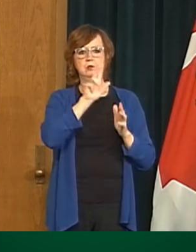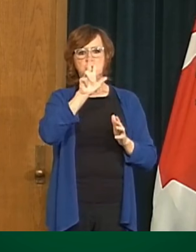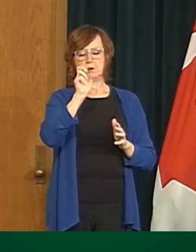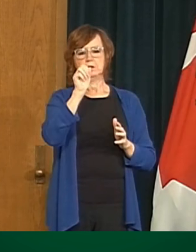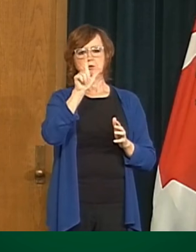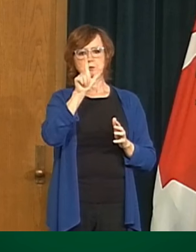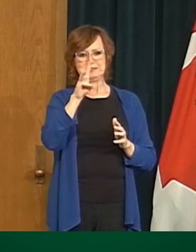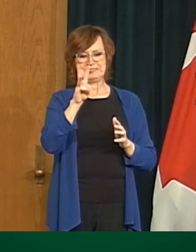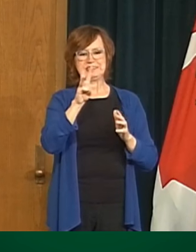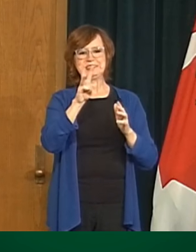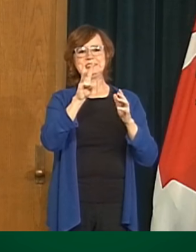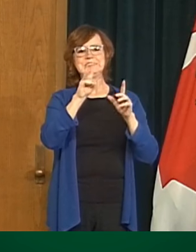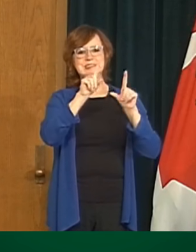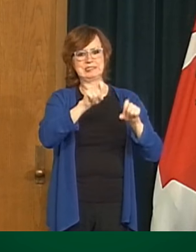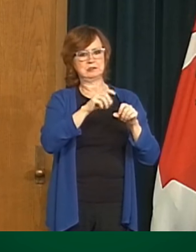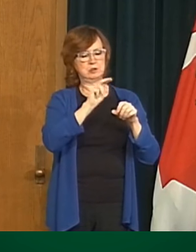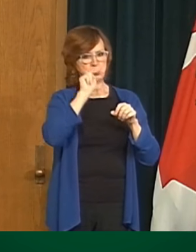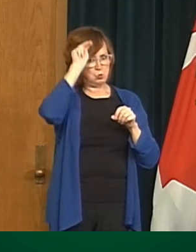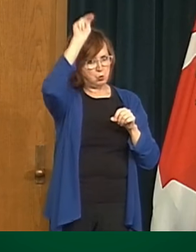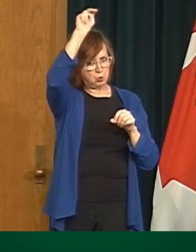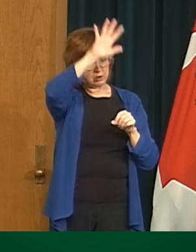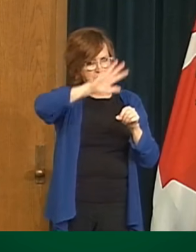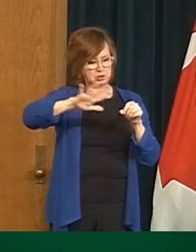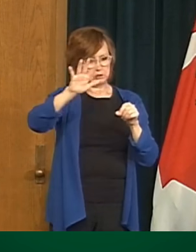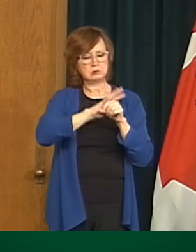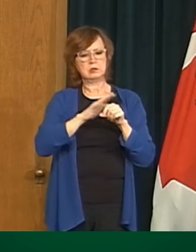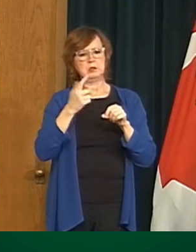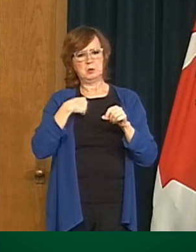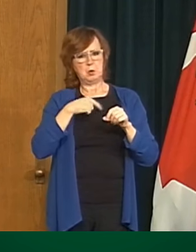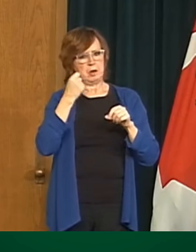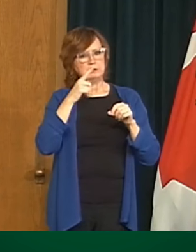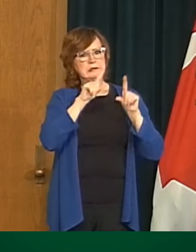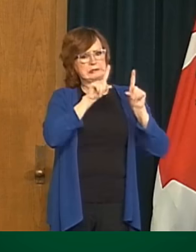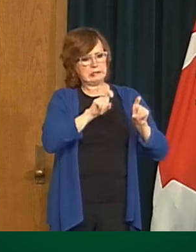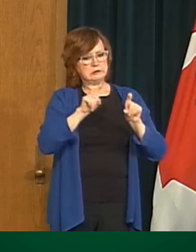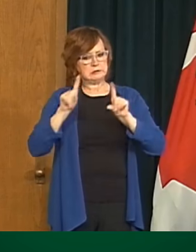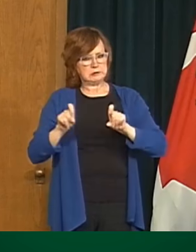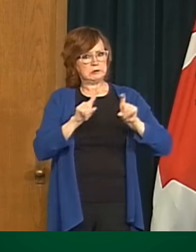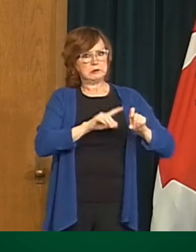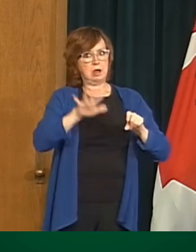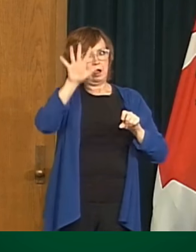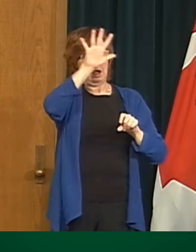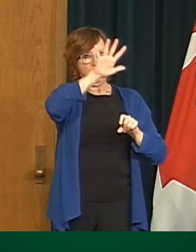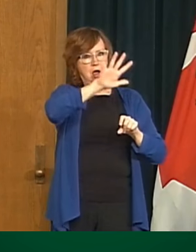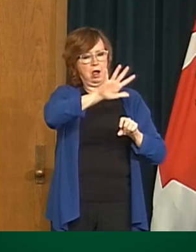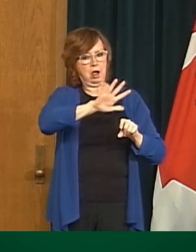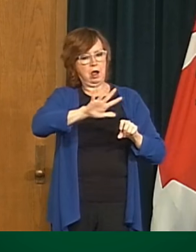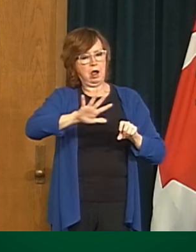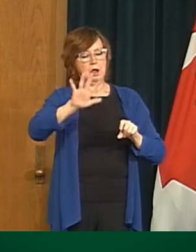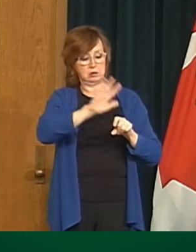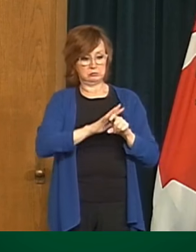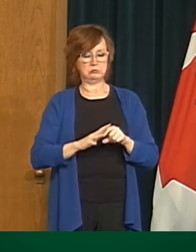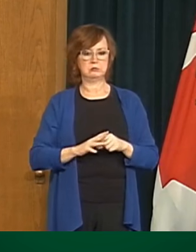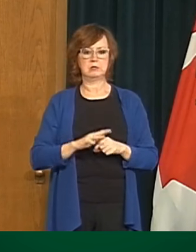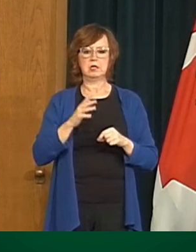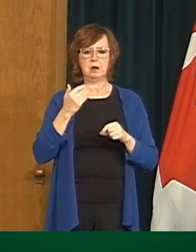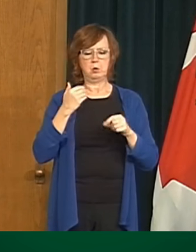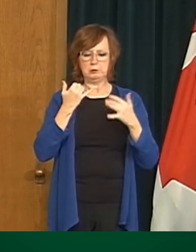case finding. And testing continues in the rest of the province as well for all people who have even mild symptoms. Thank